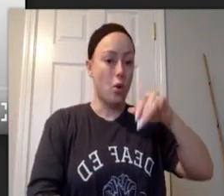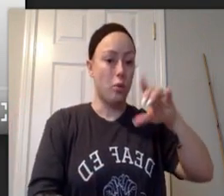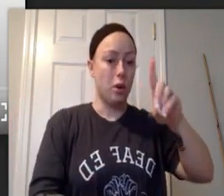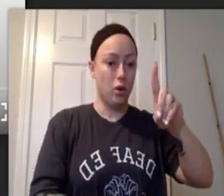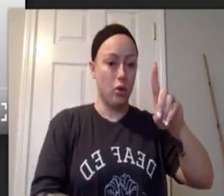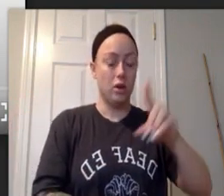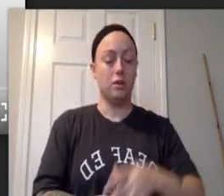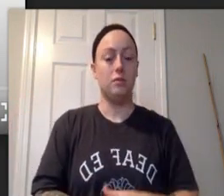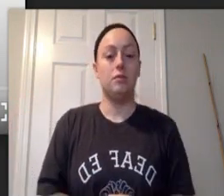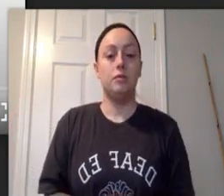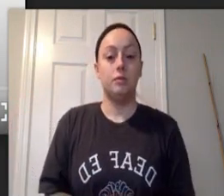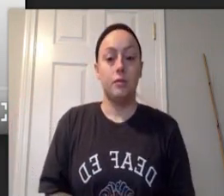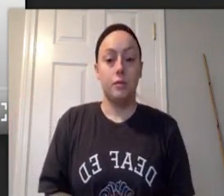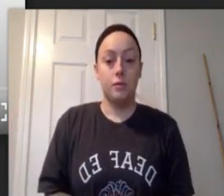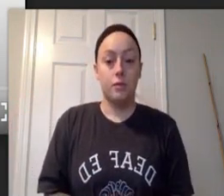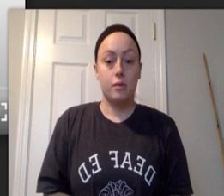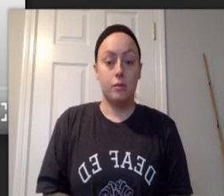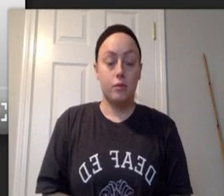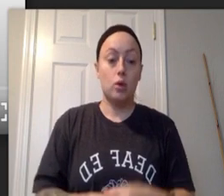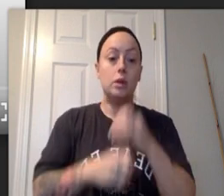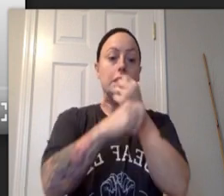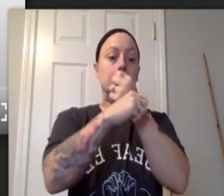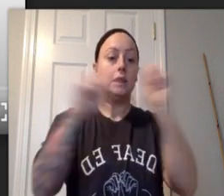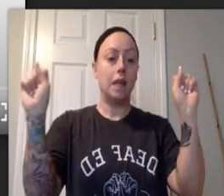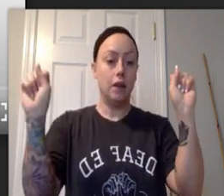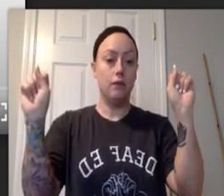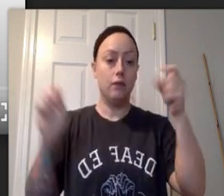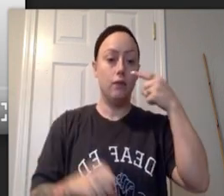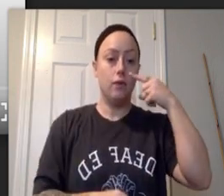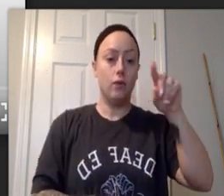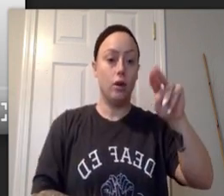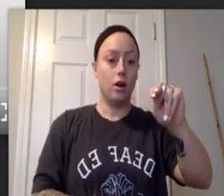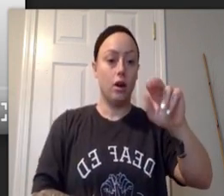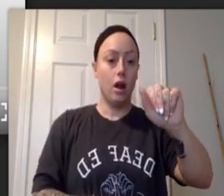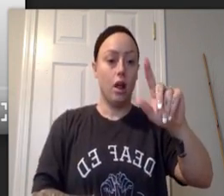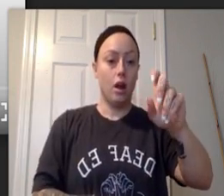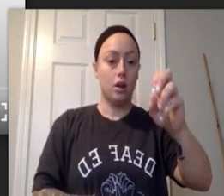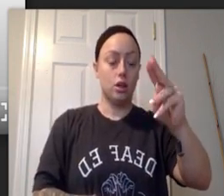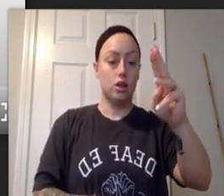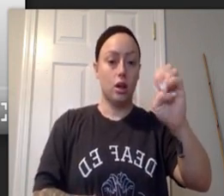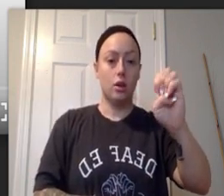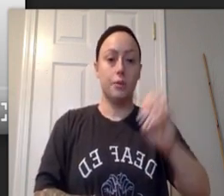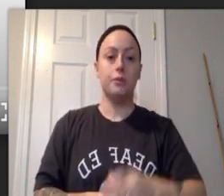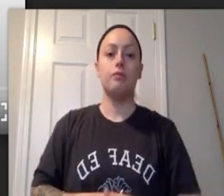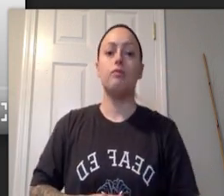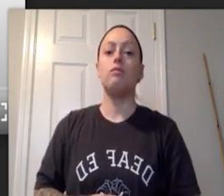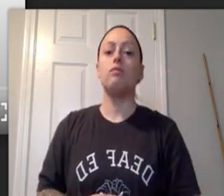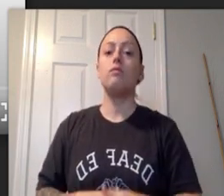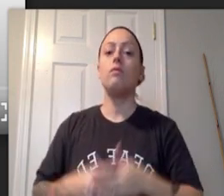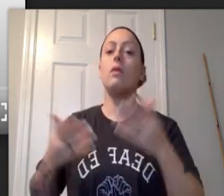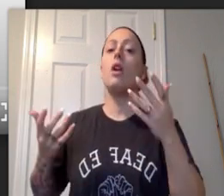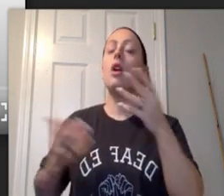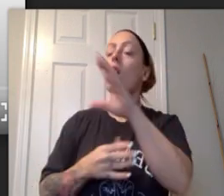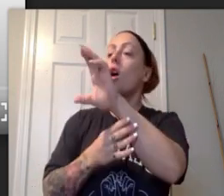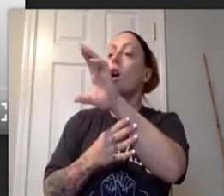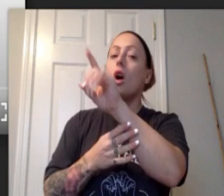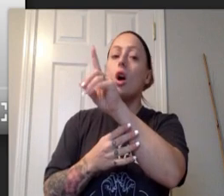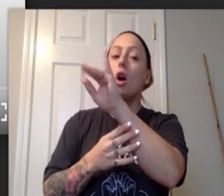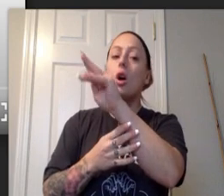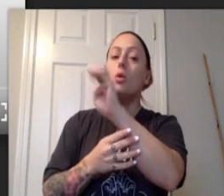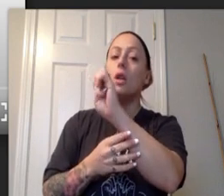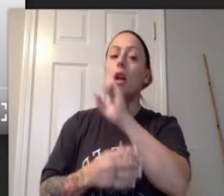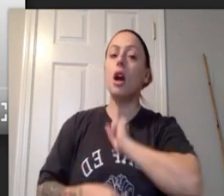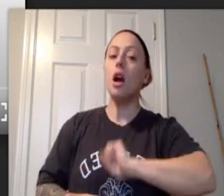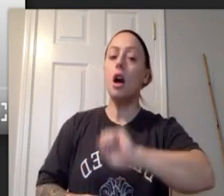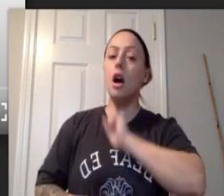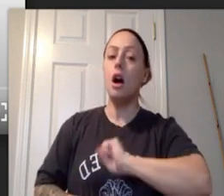when in doubt, it is safe to use naloxone. But yes, Corey. So Maggie, is codeine cough syrup, now that it